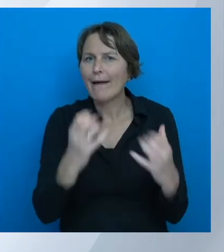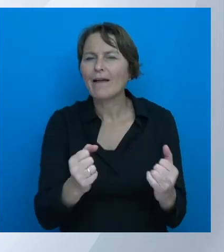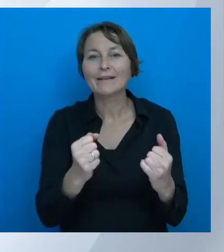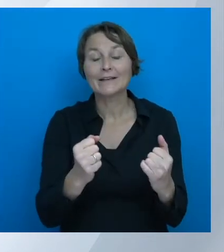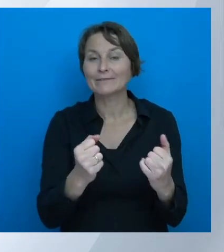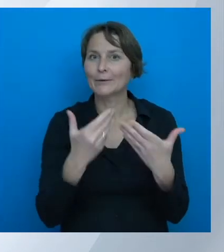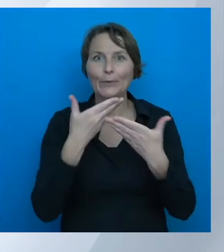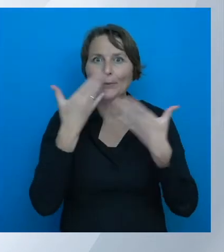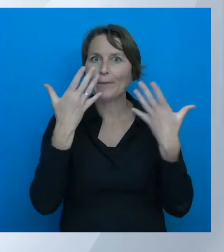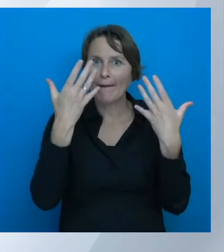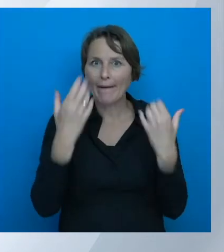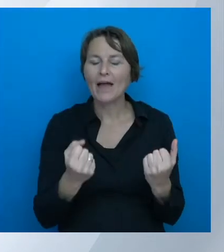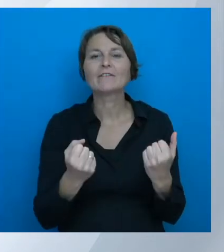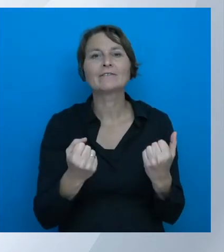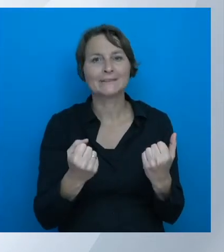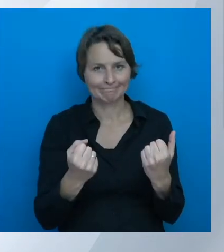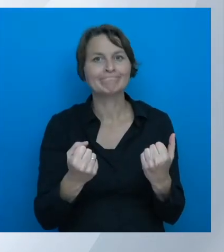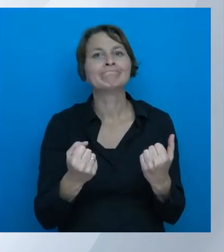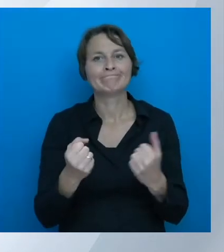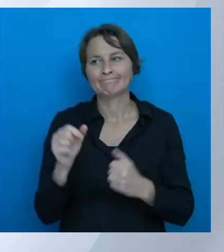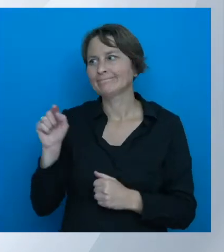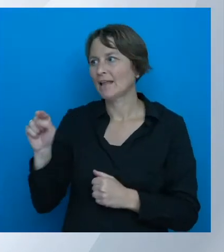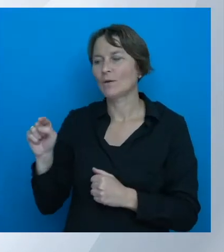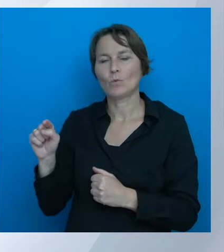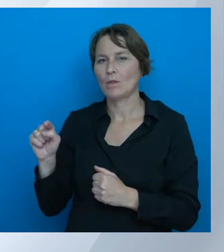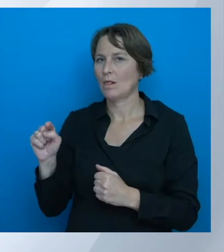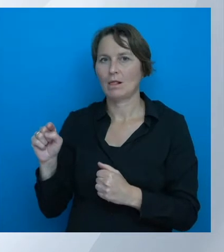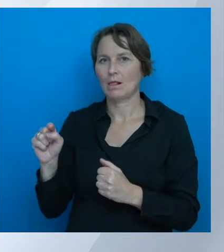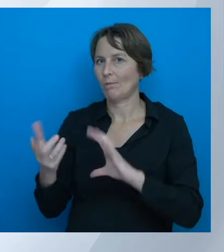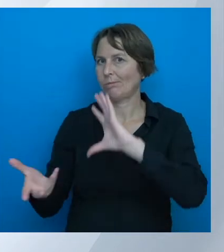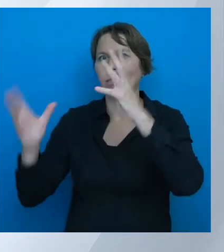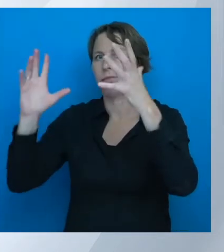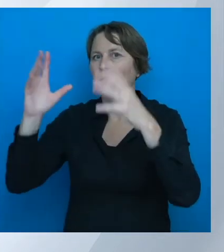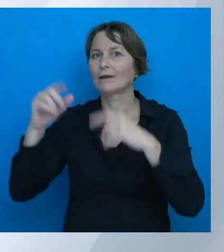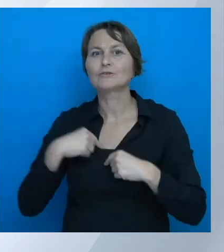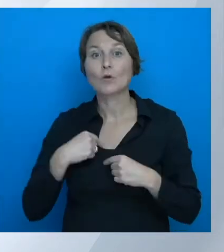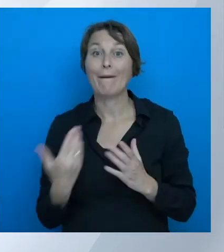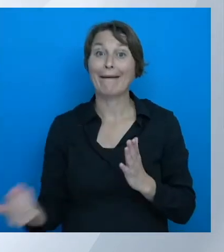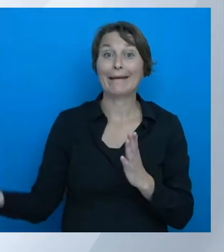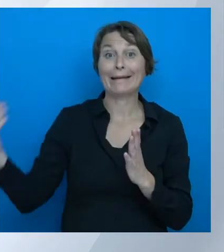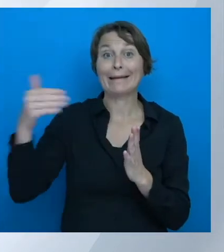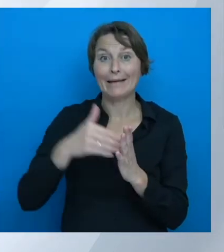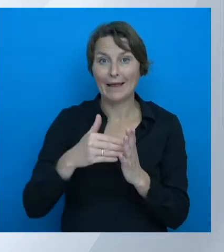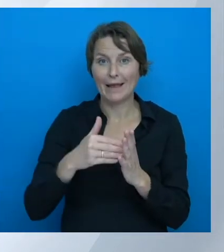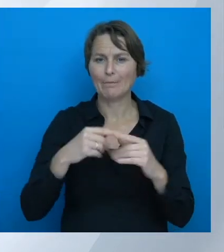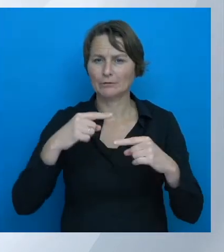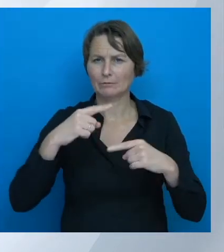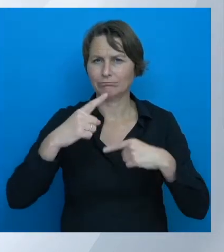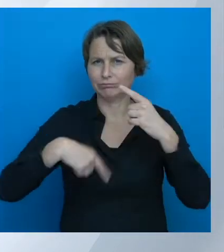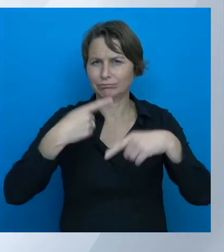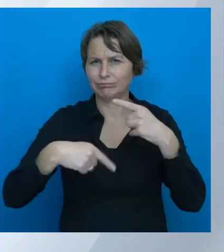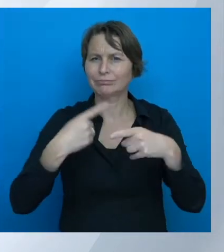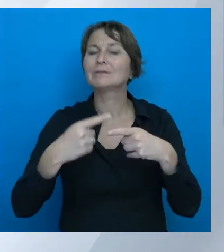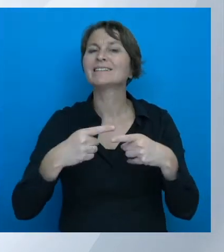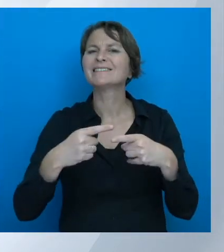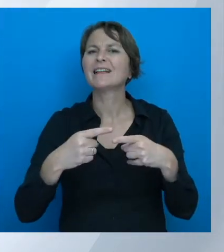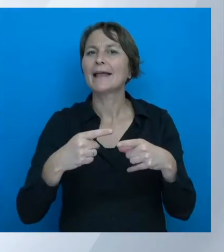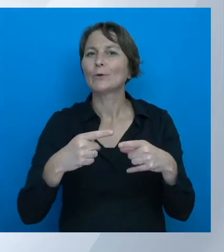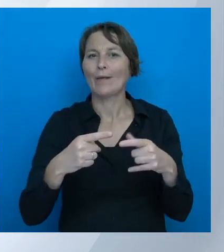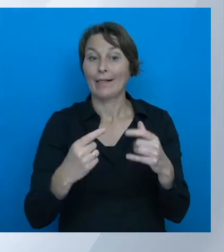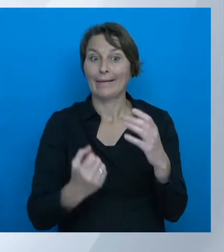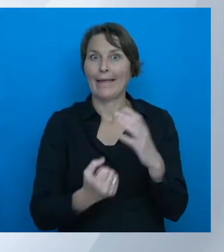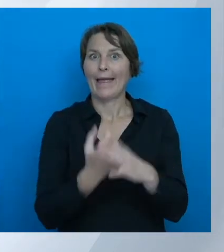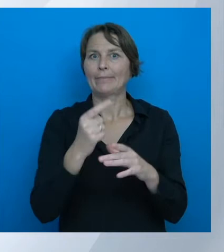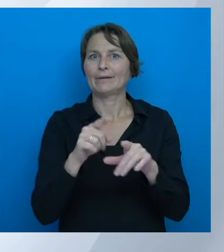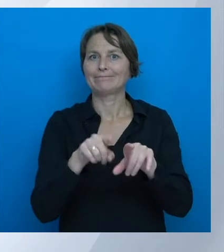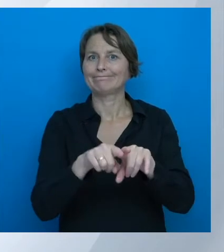going to crash on you. So you're going to need to run again this create if not exist async. Now, when